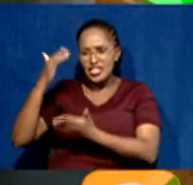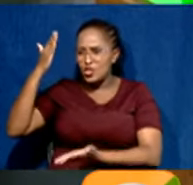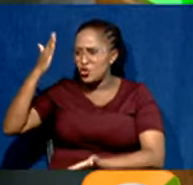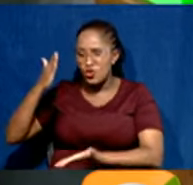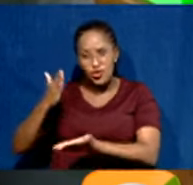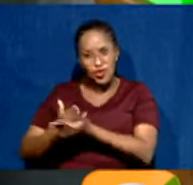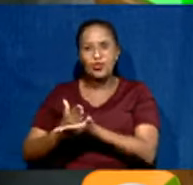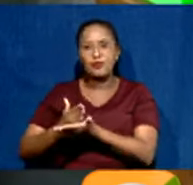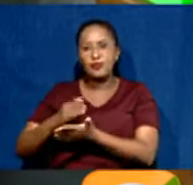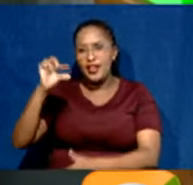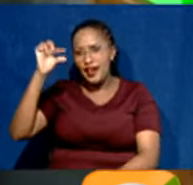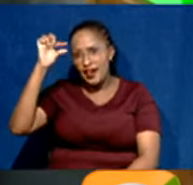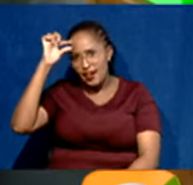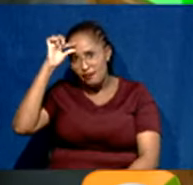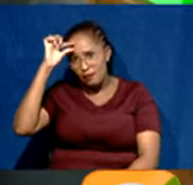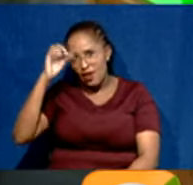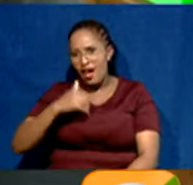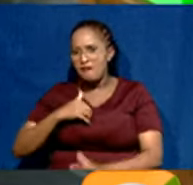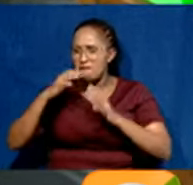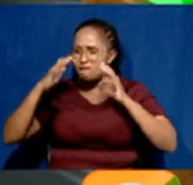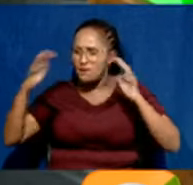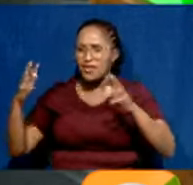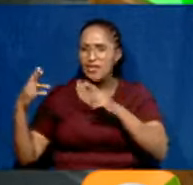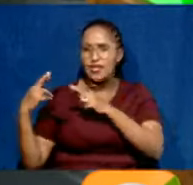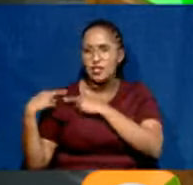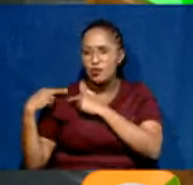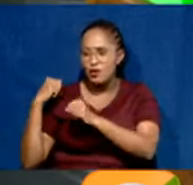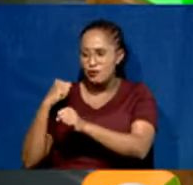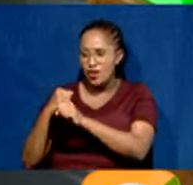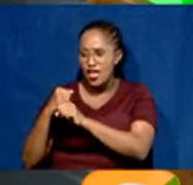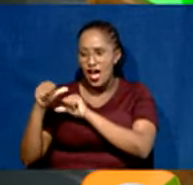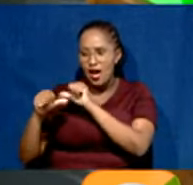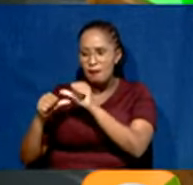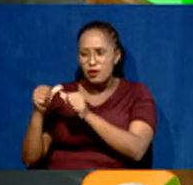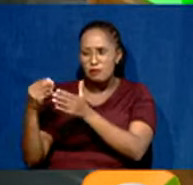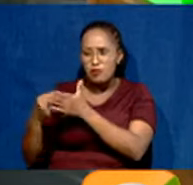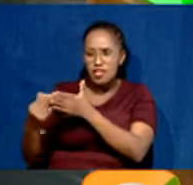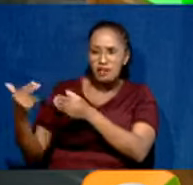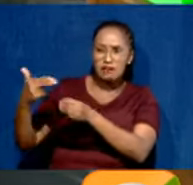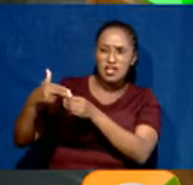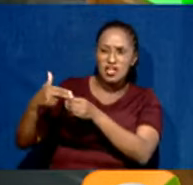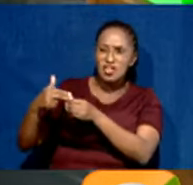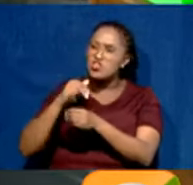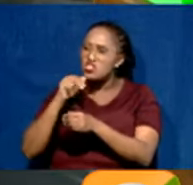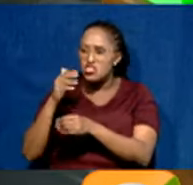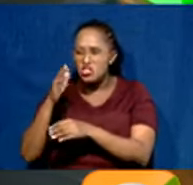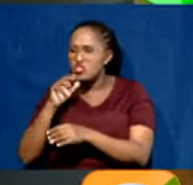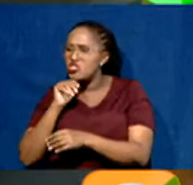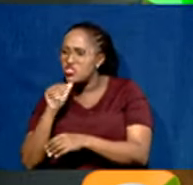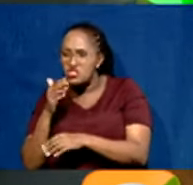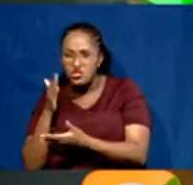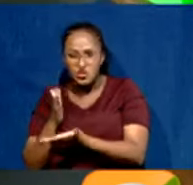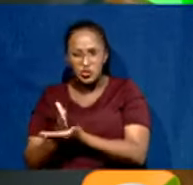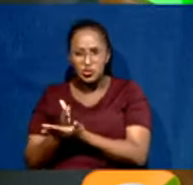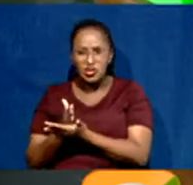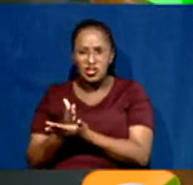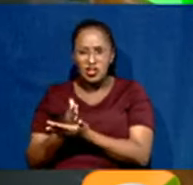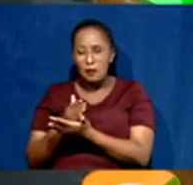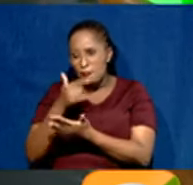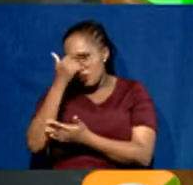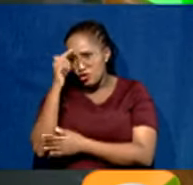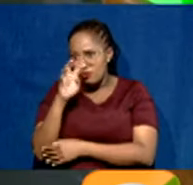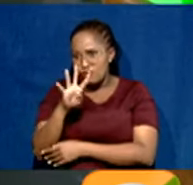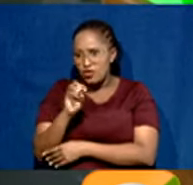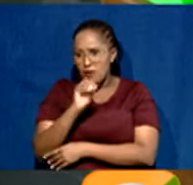that government has a big role to play in terms of the fuel prices. It's not true that government doesn't play, because 40% of the